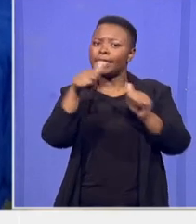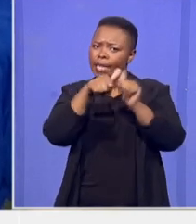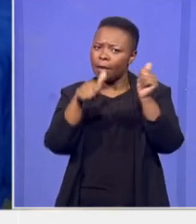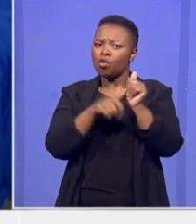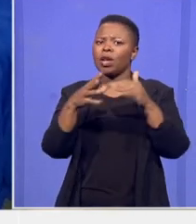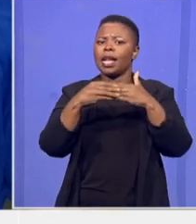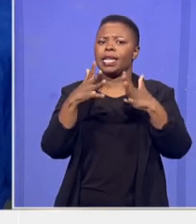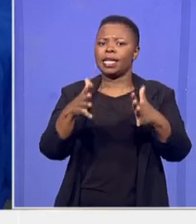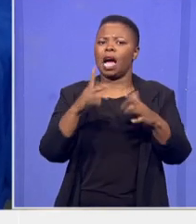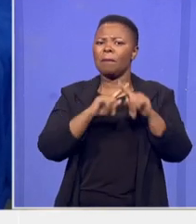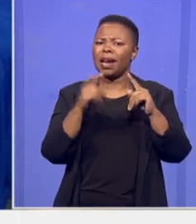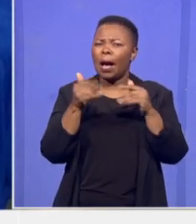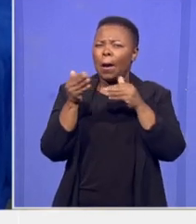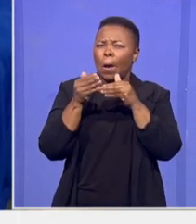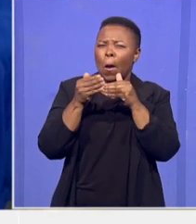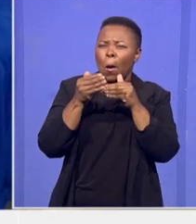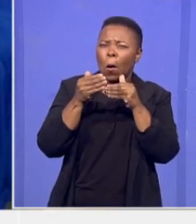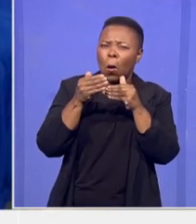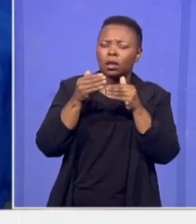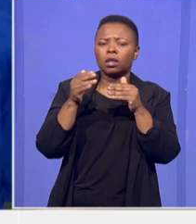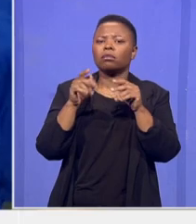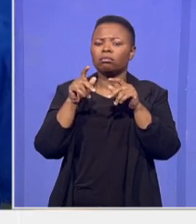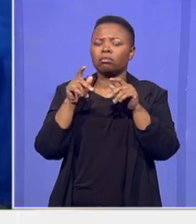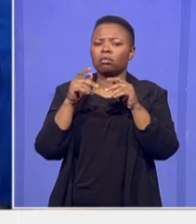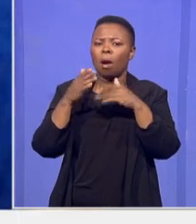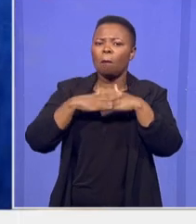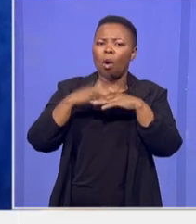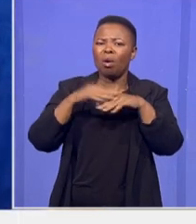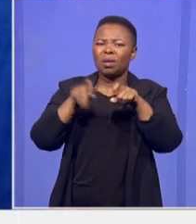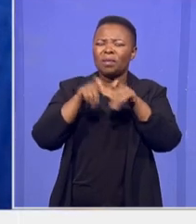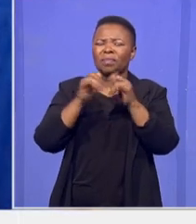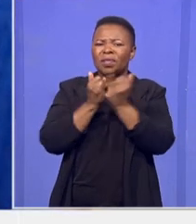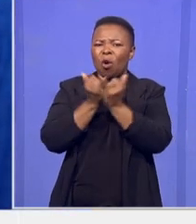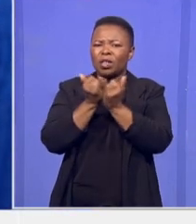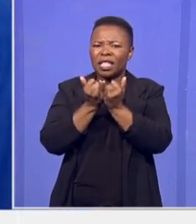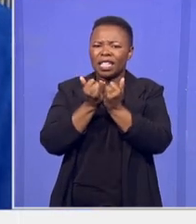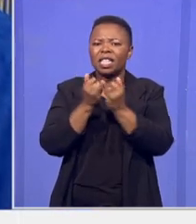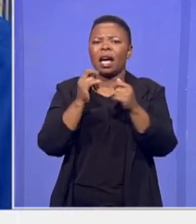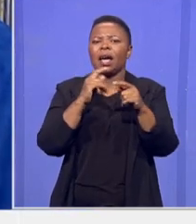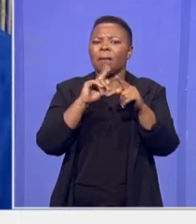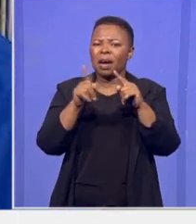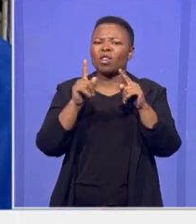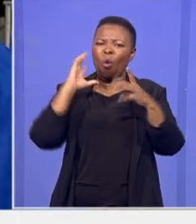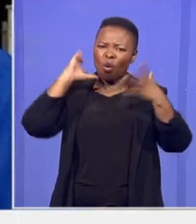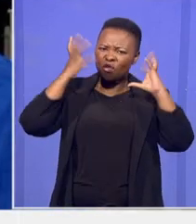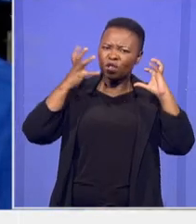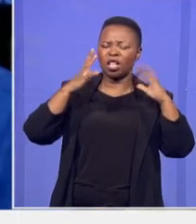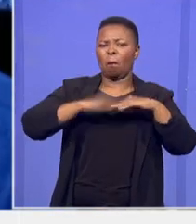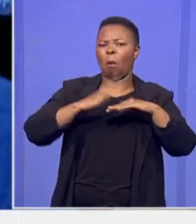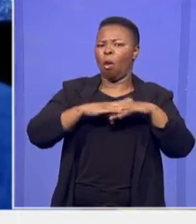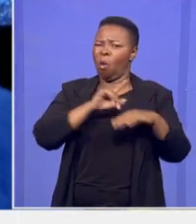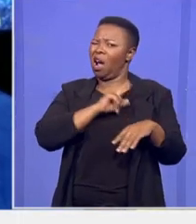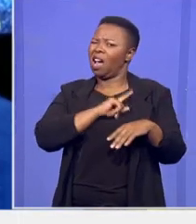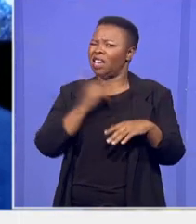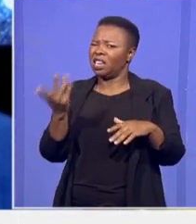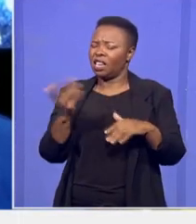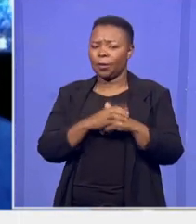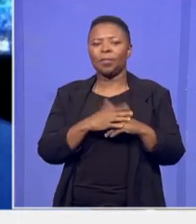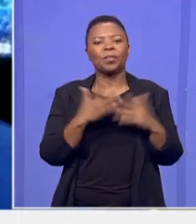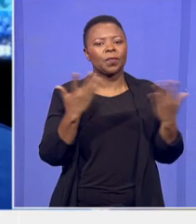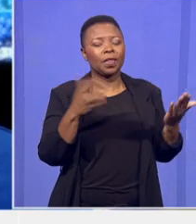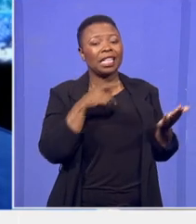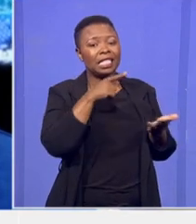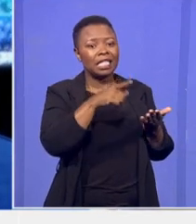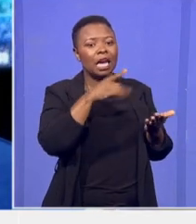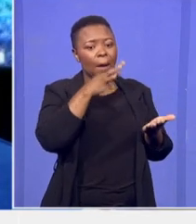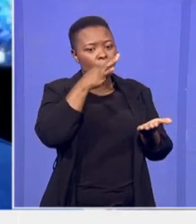was there such a close contestation on this issue, and why did it cause so much confusion? Yeah, so it is a proposal